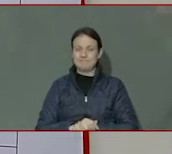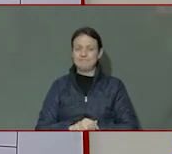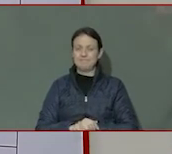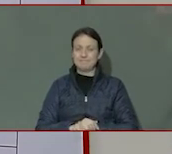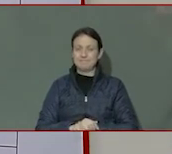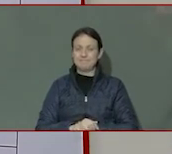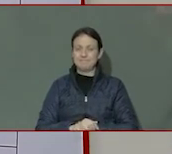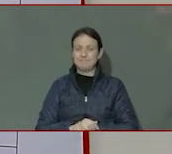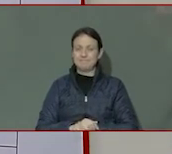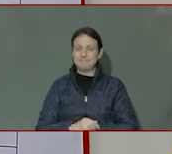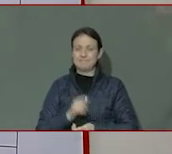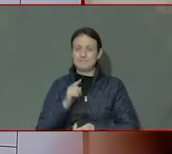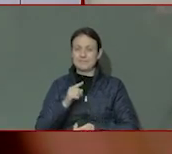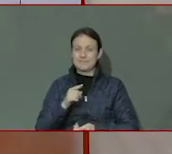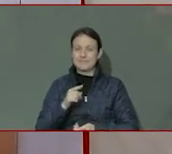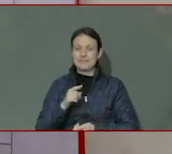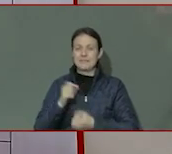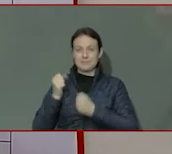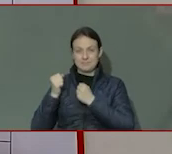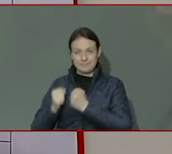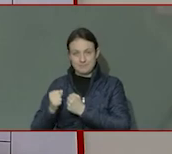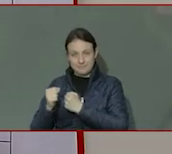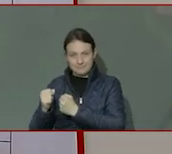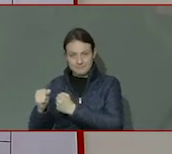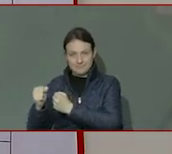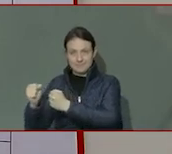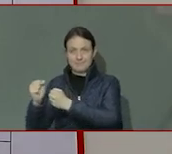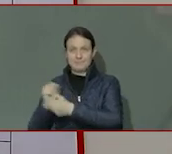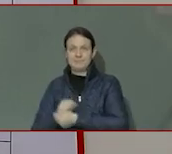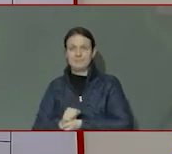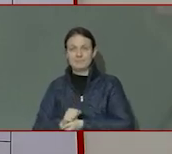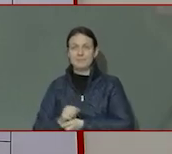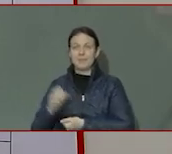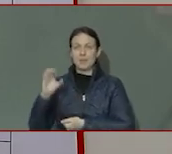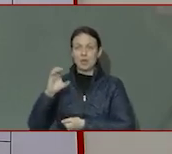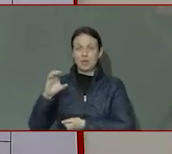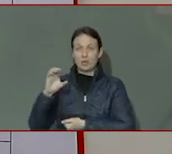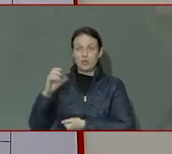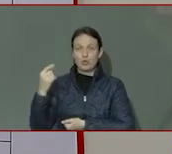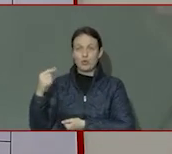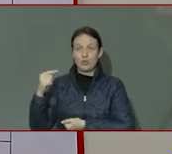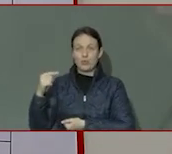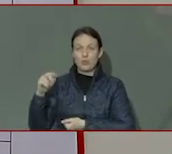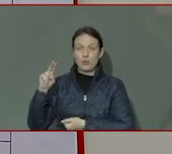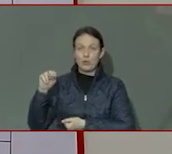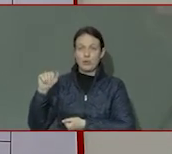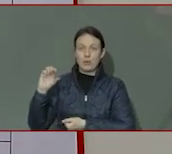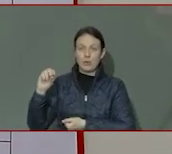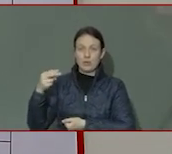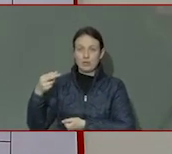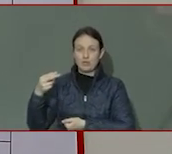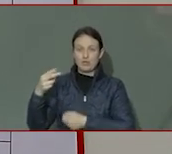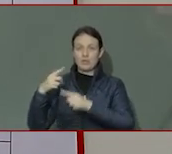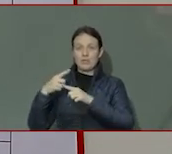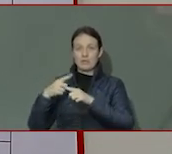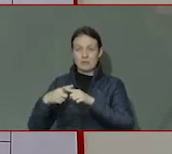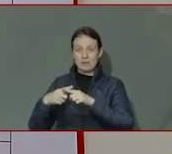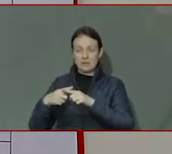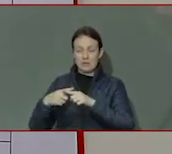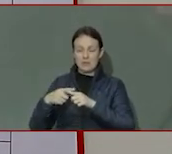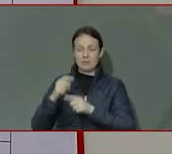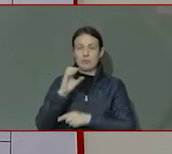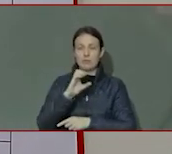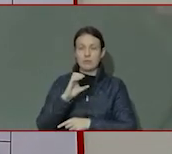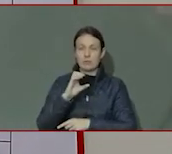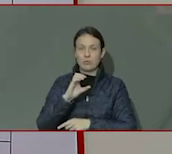It is a constant. The concentration of hydronium ions multiplied by the concentration of